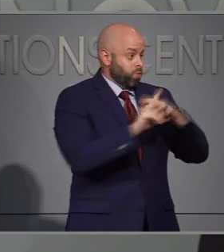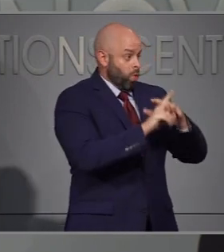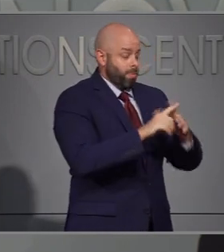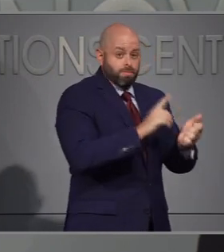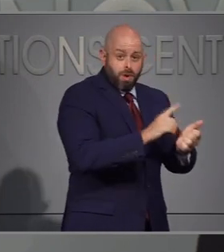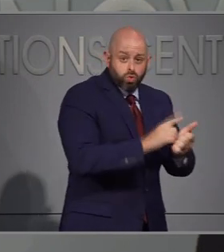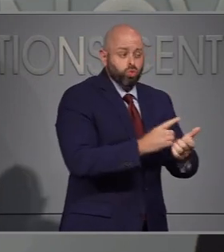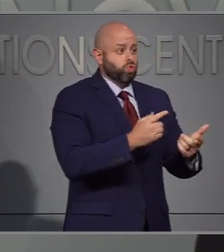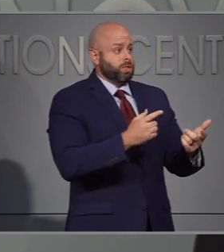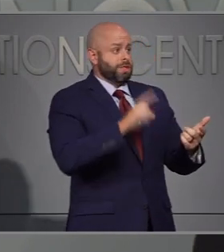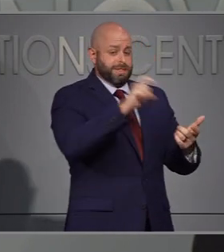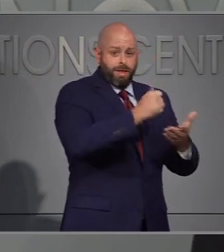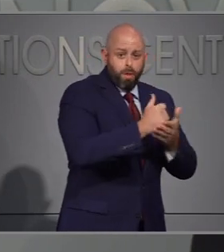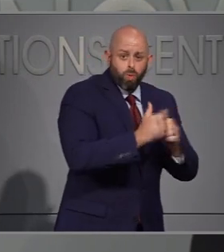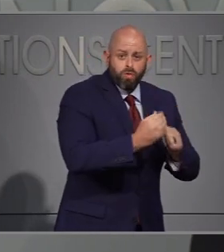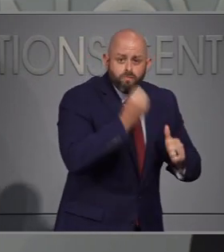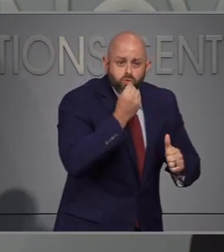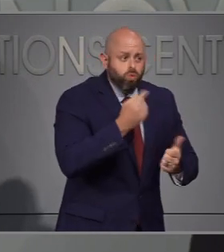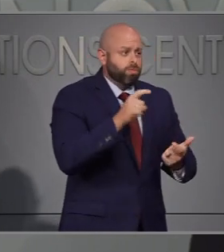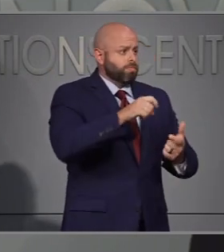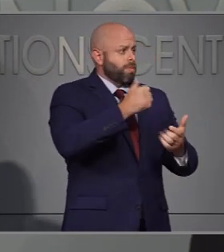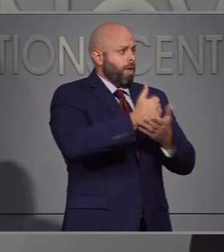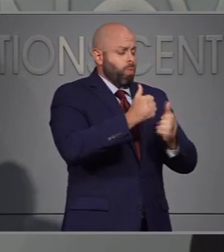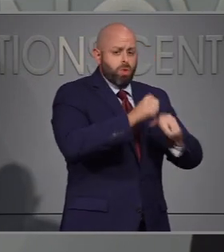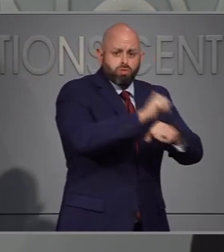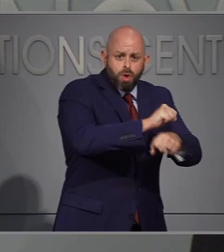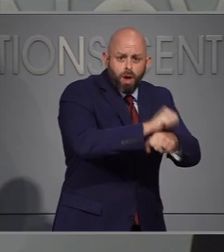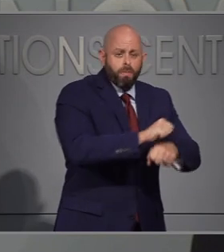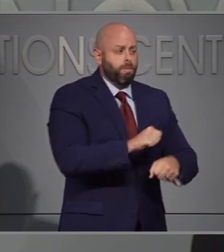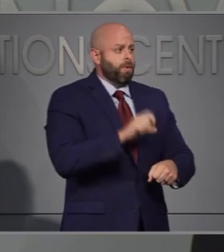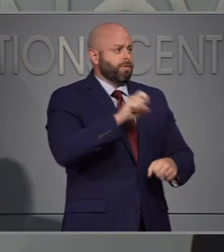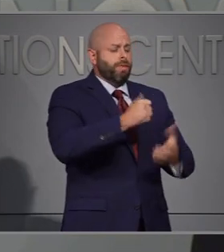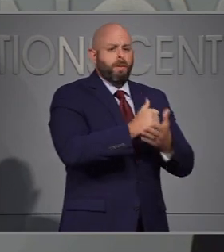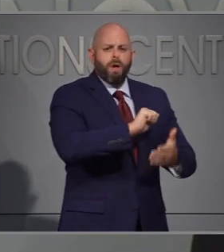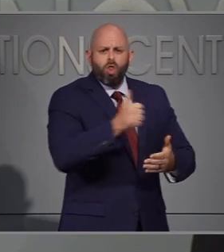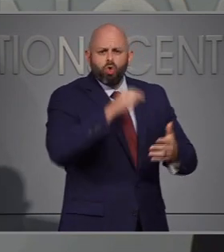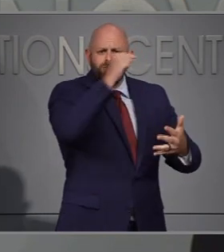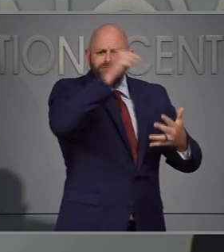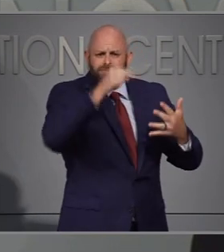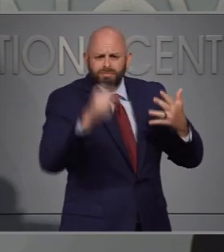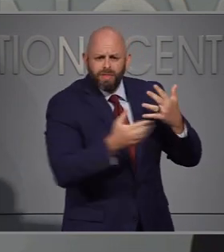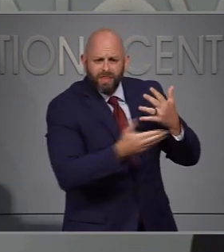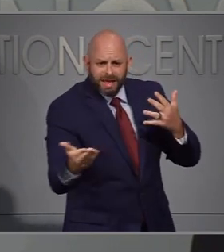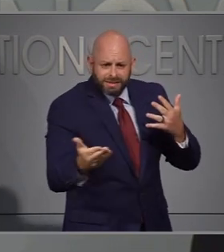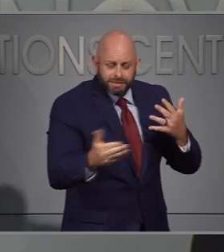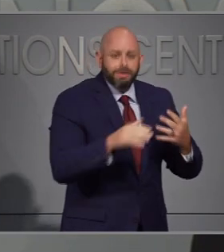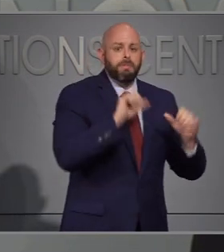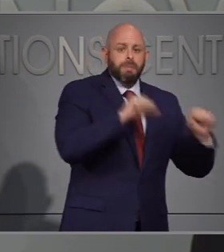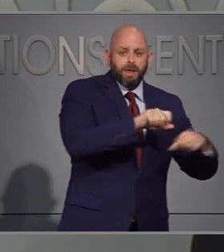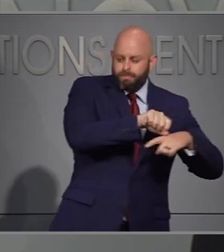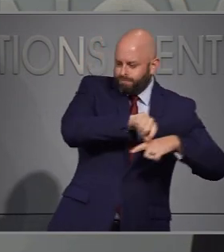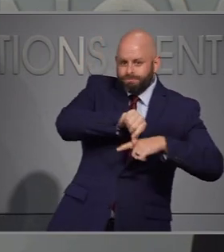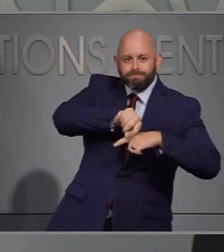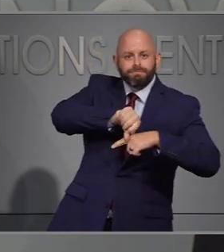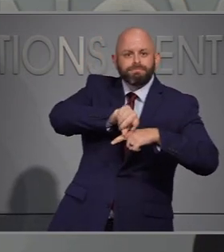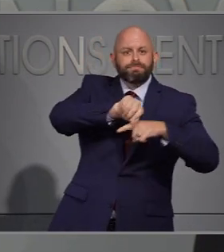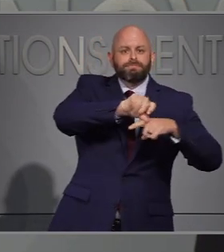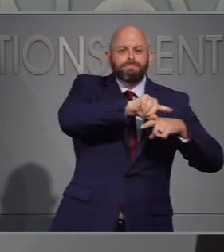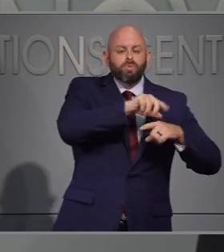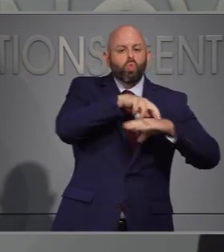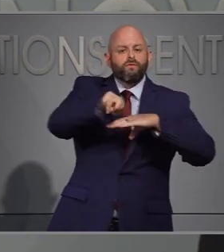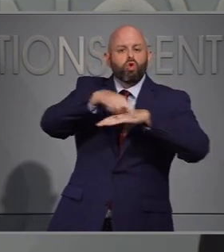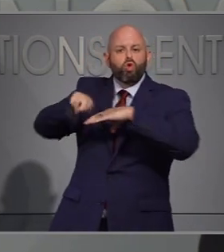transportation, employment, and interpersonal safety. NC Care 360 enables health and